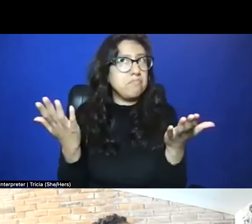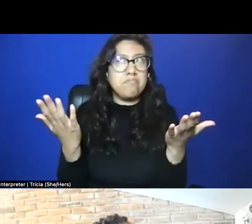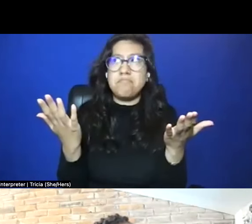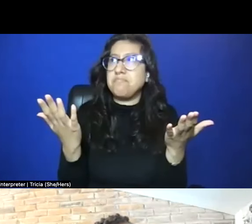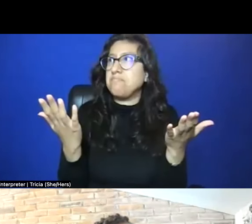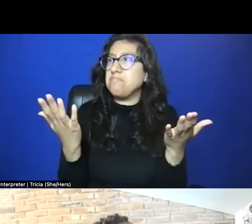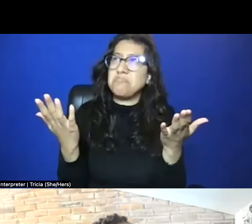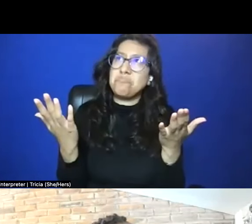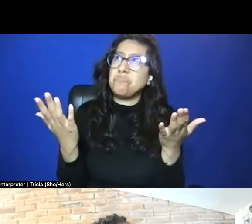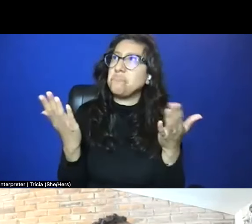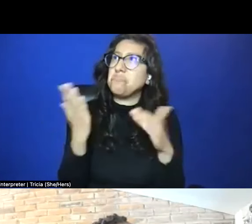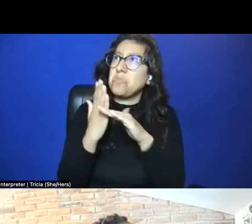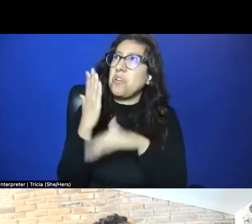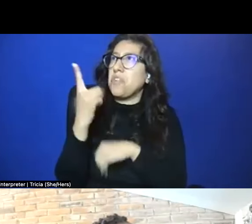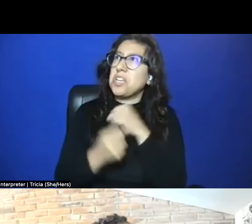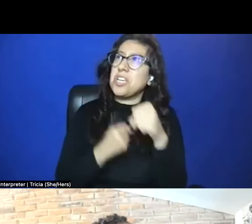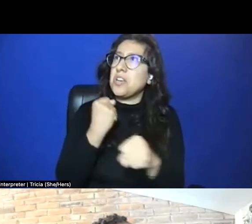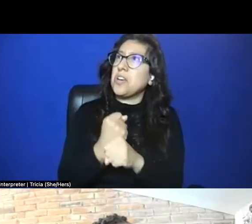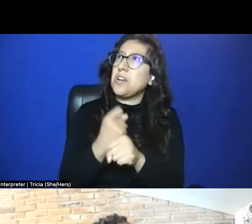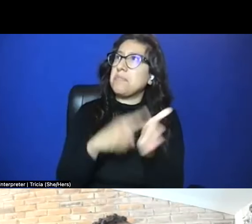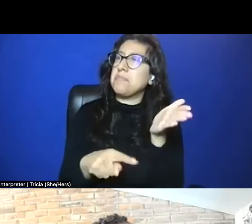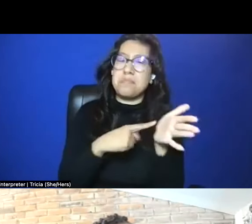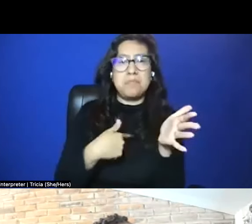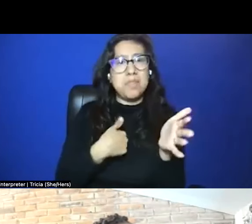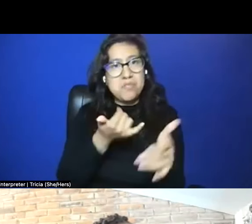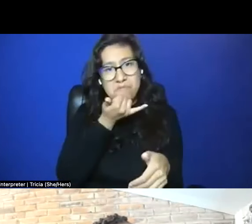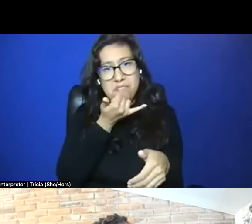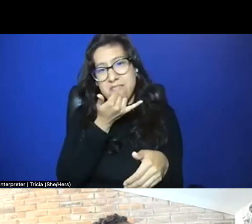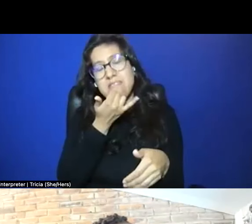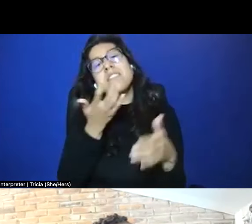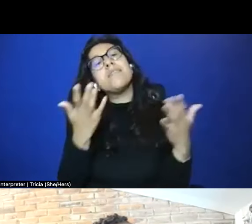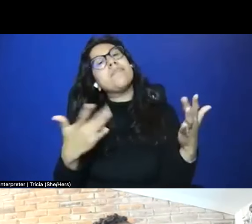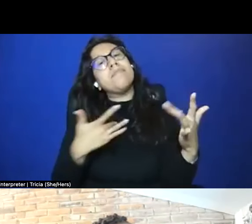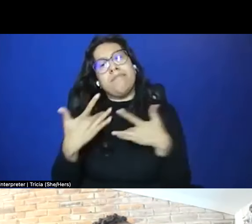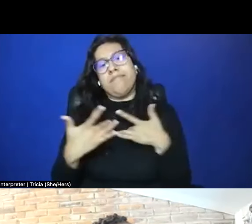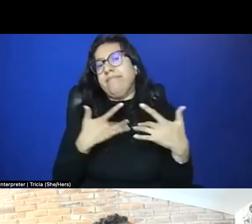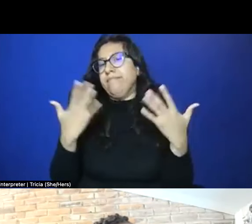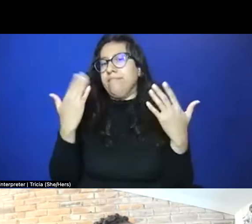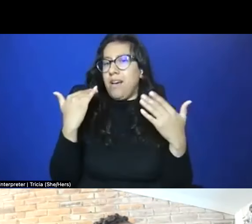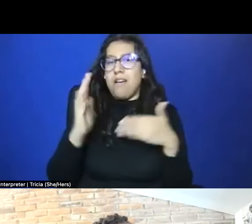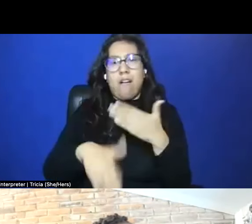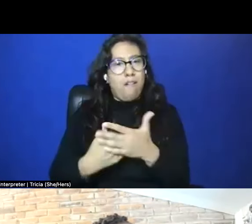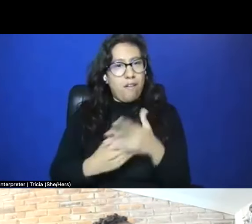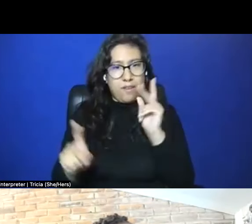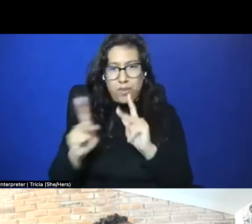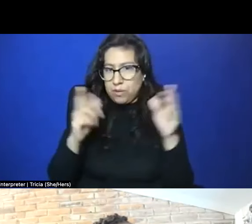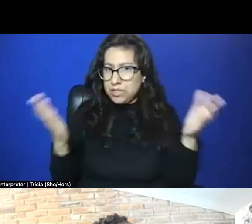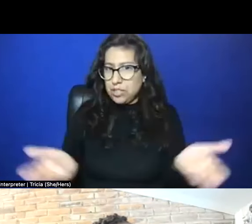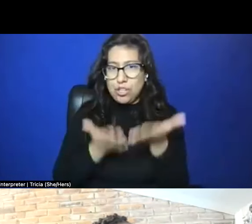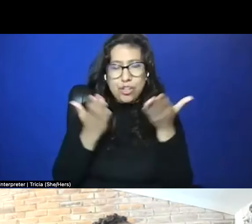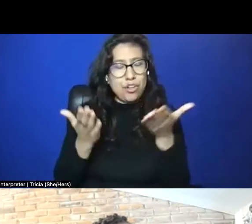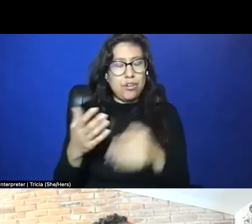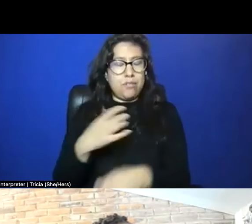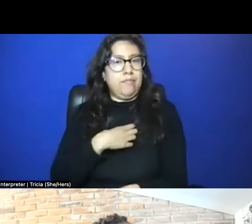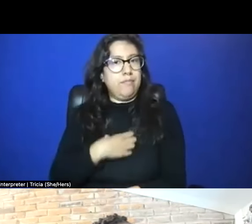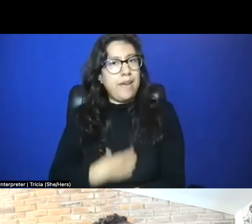maybe over a year. Ramsha, correct me if I'm wrong. But I'm just super excited because all the folks here are super